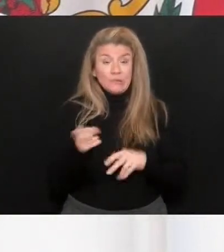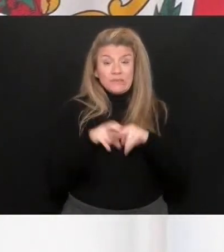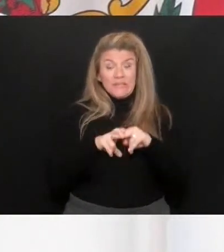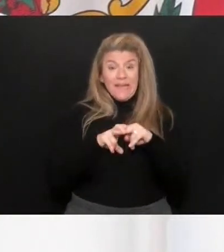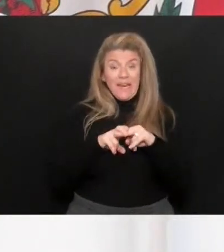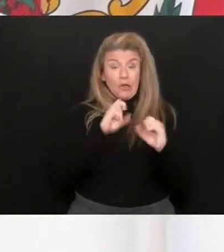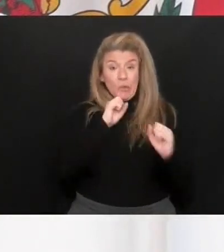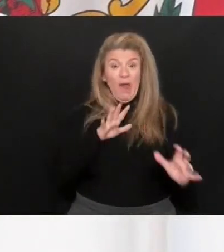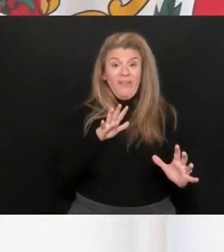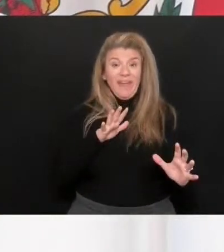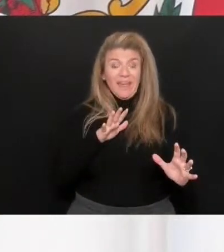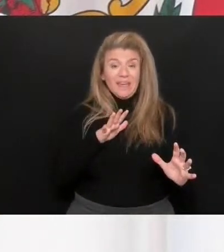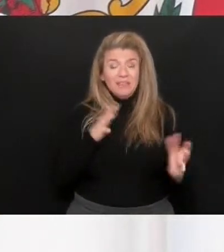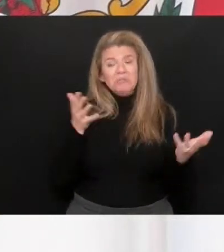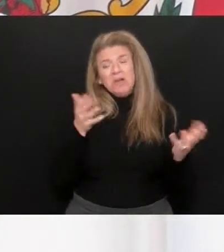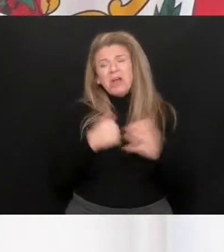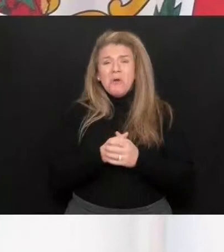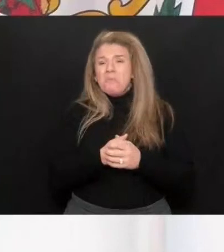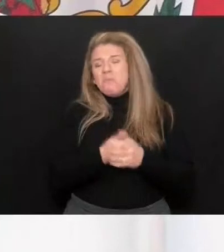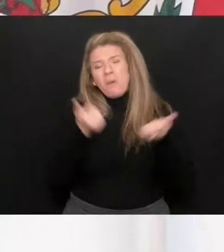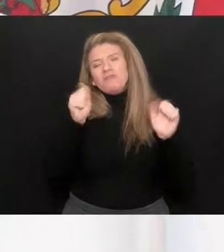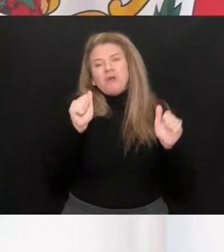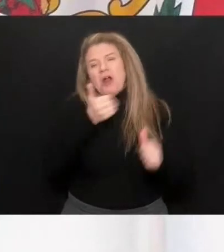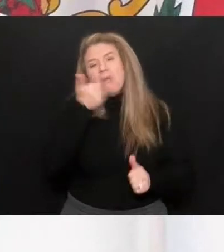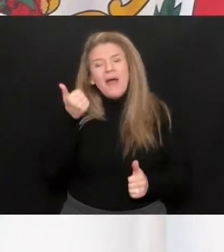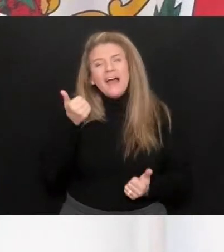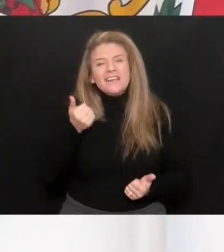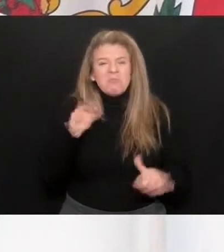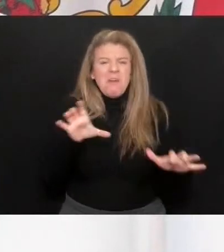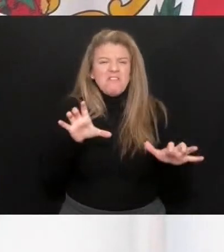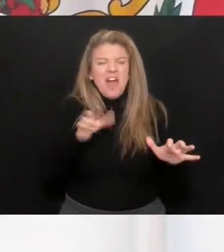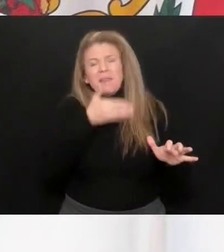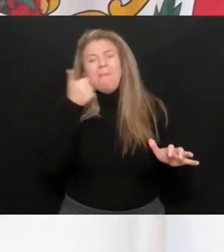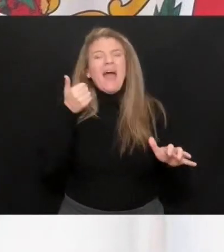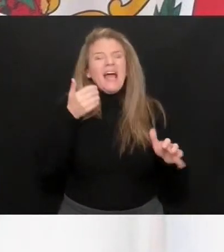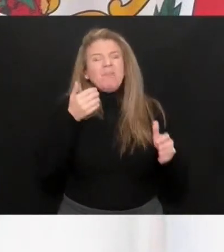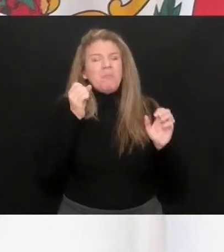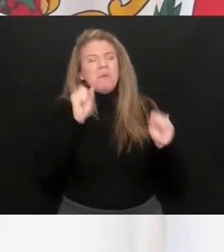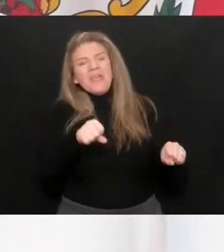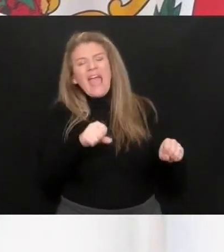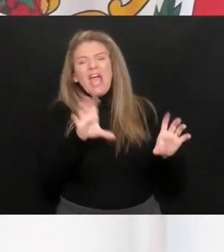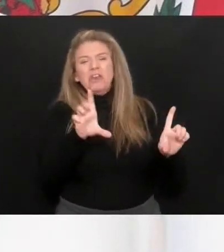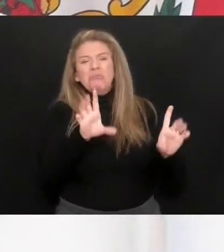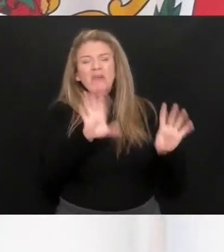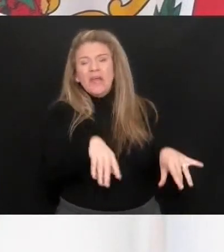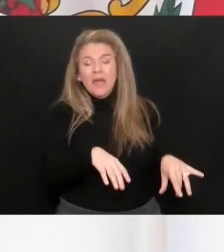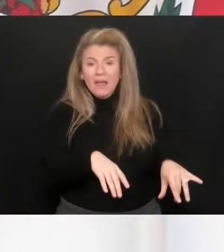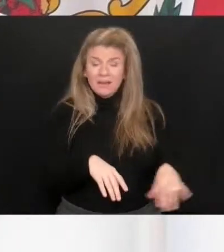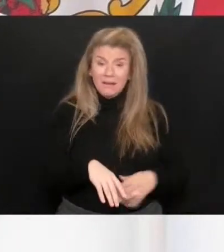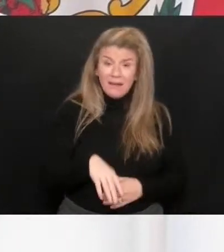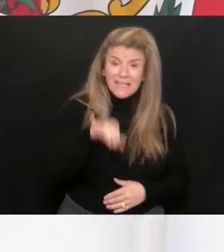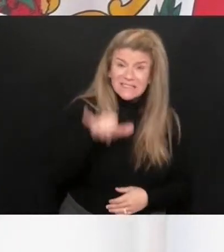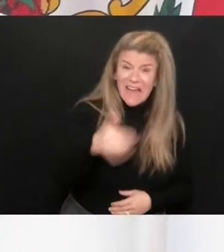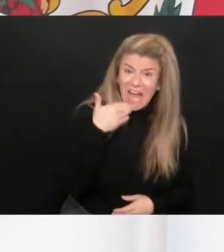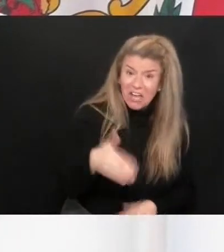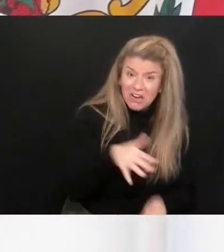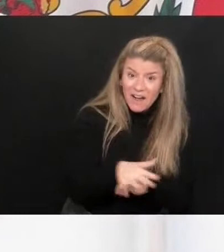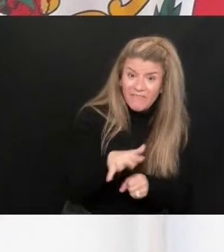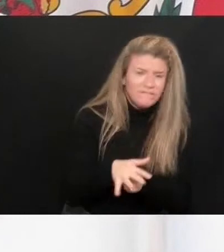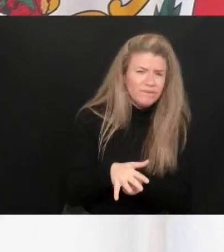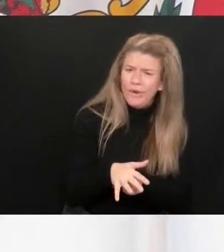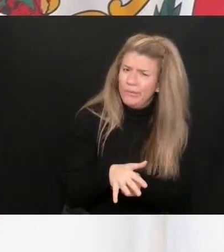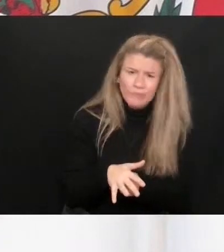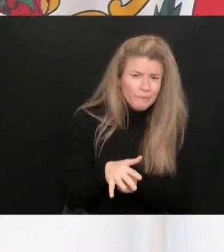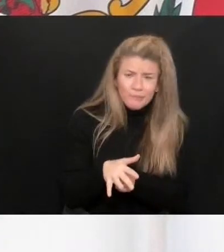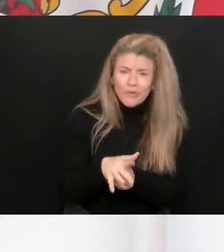say, well, we've done all we can do. We've done all the very best we can, but that ain't gonna cut it, is it? So we just